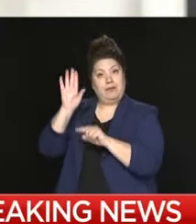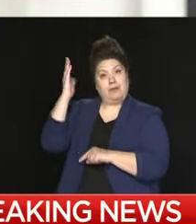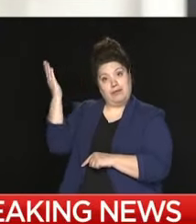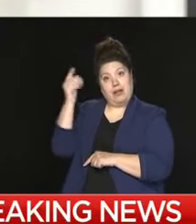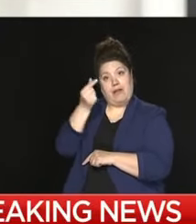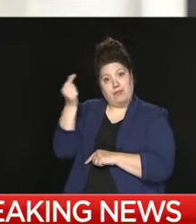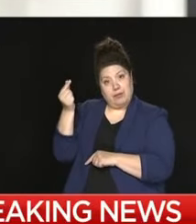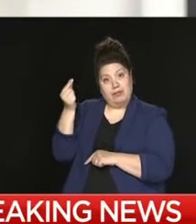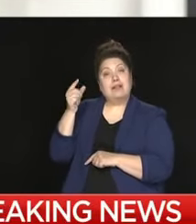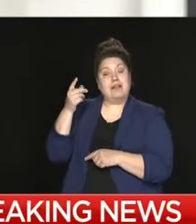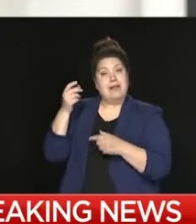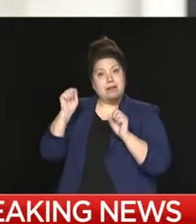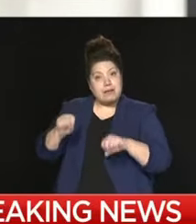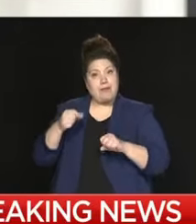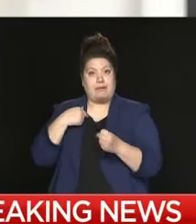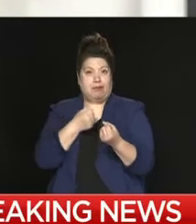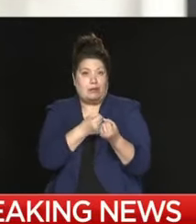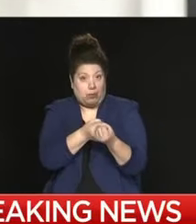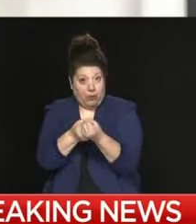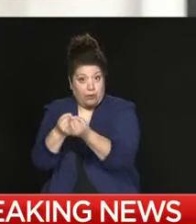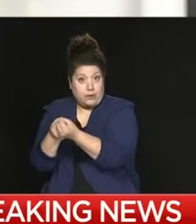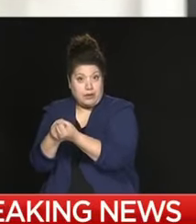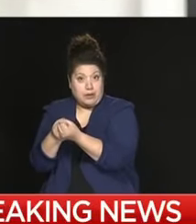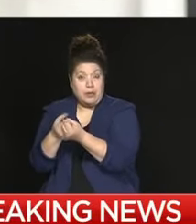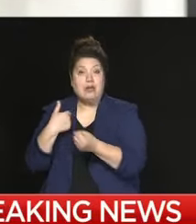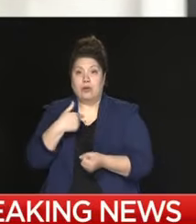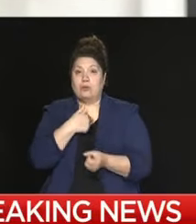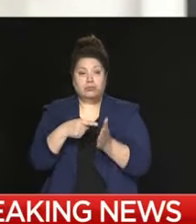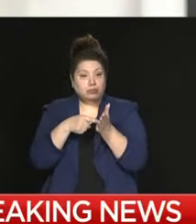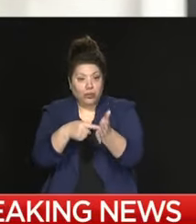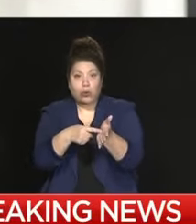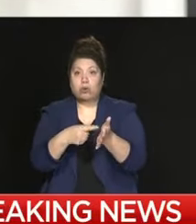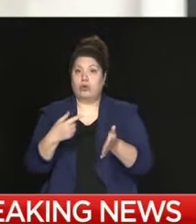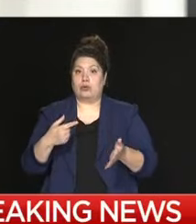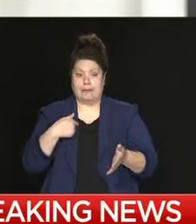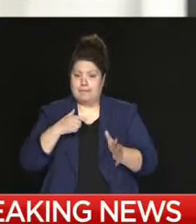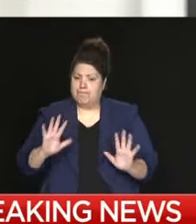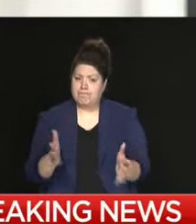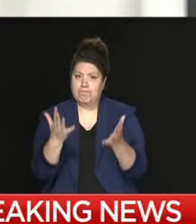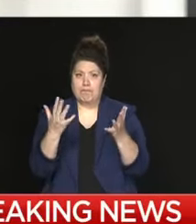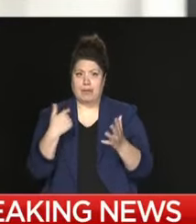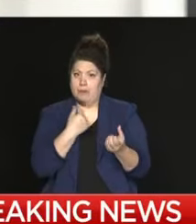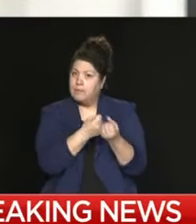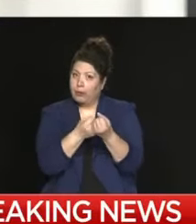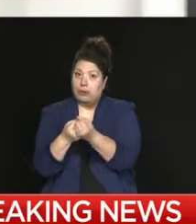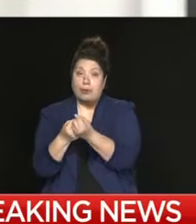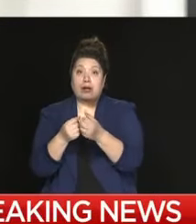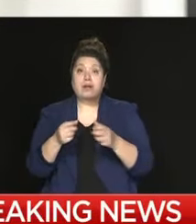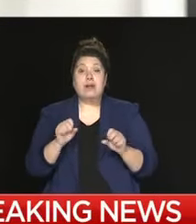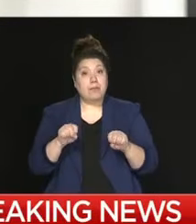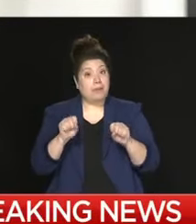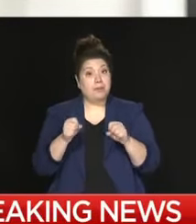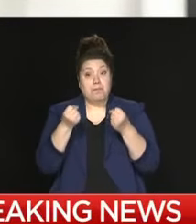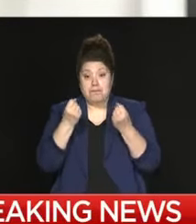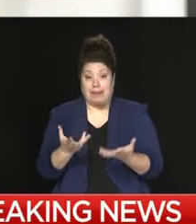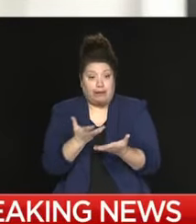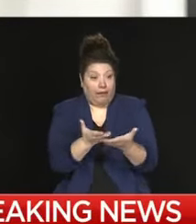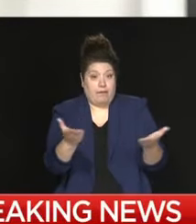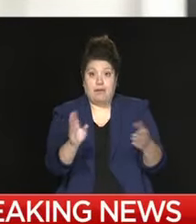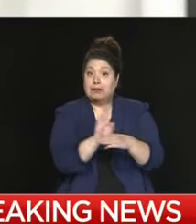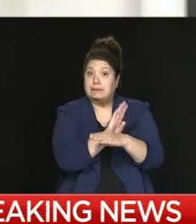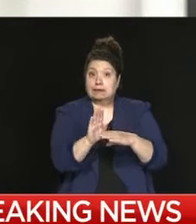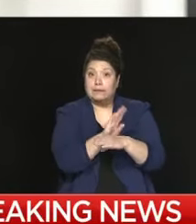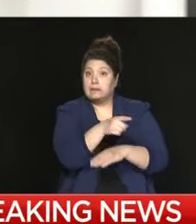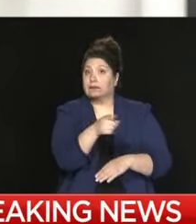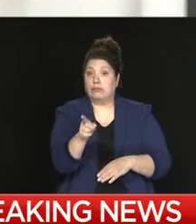ability to support people, to demonstrate that we will be there to make sure that as many as possible of our businesses will be able